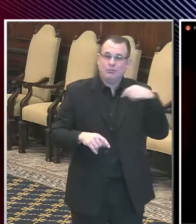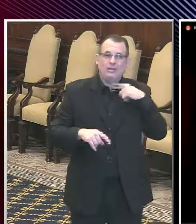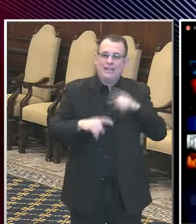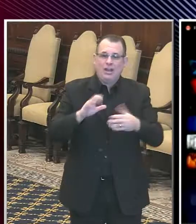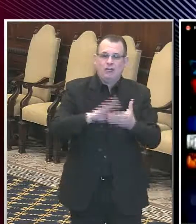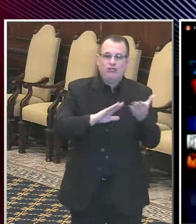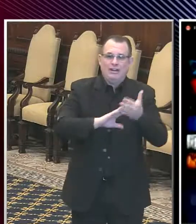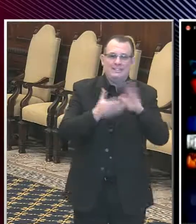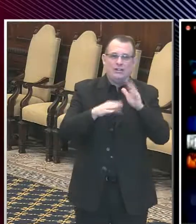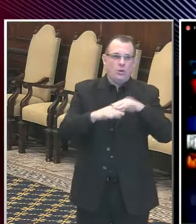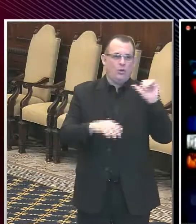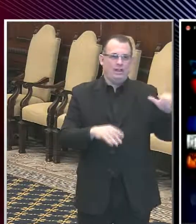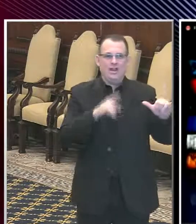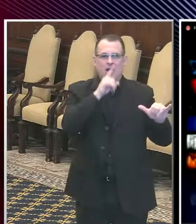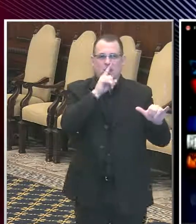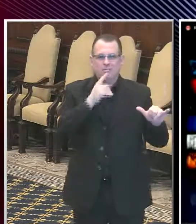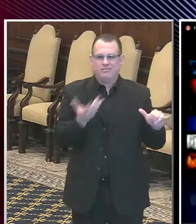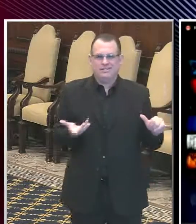Okay.